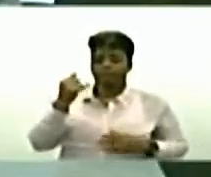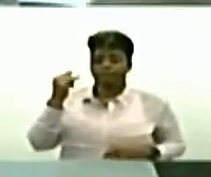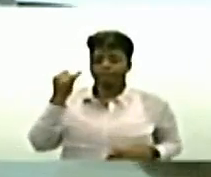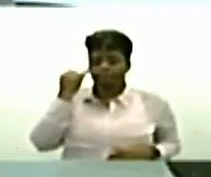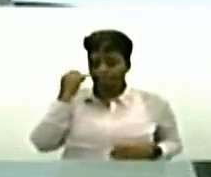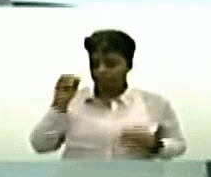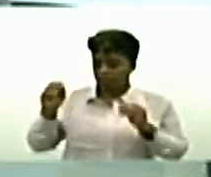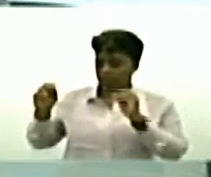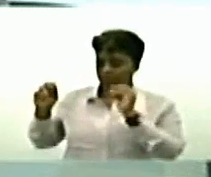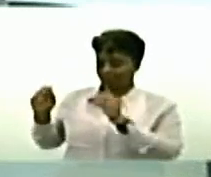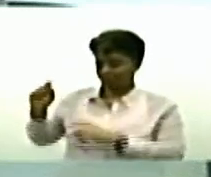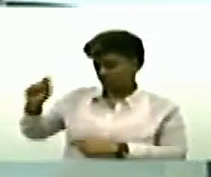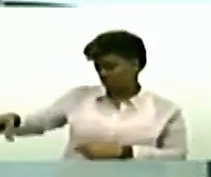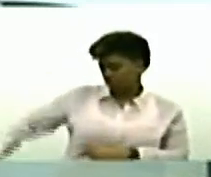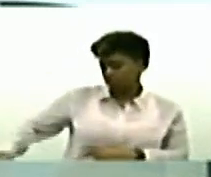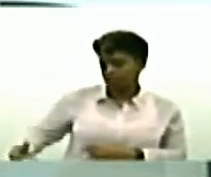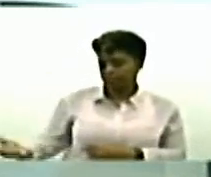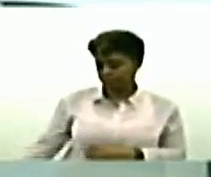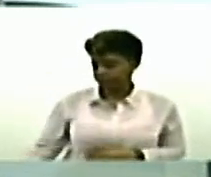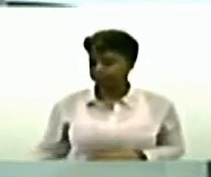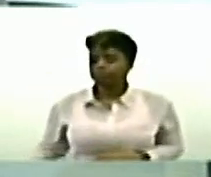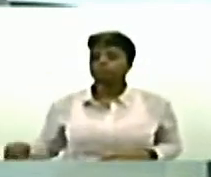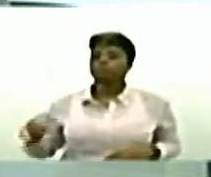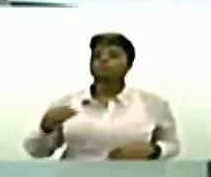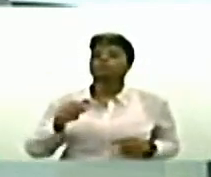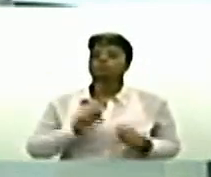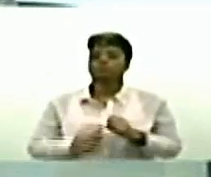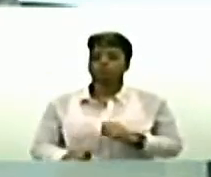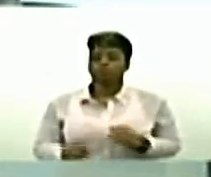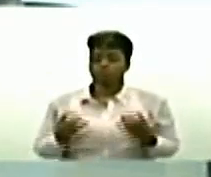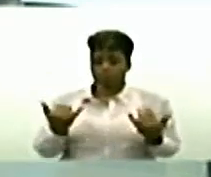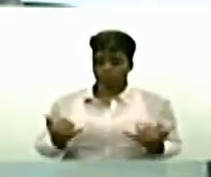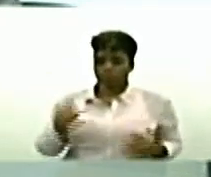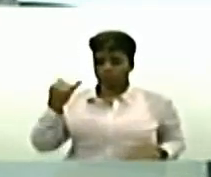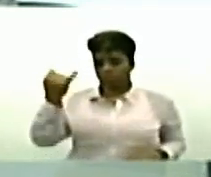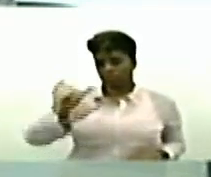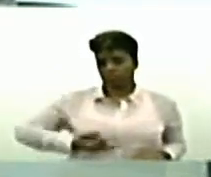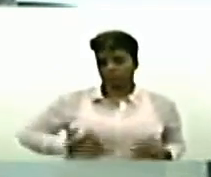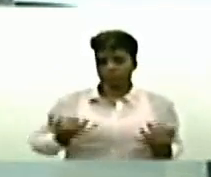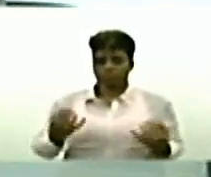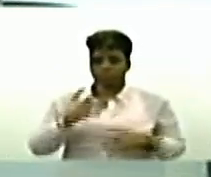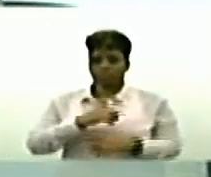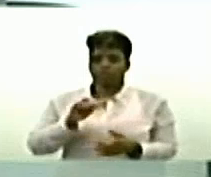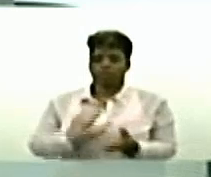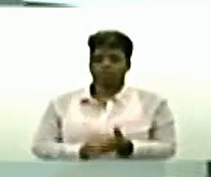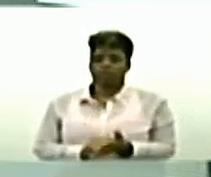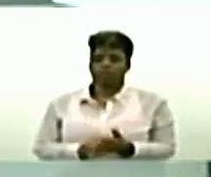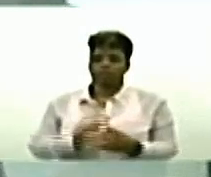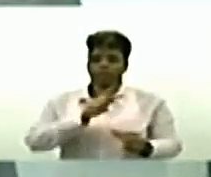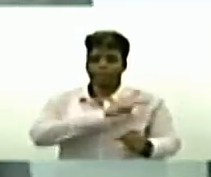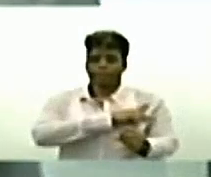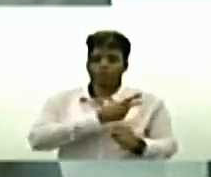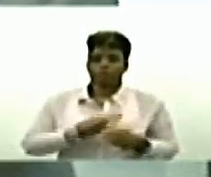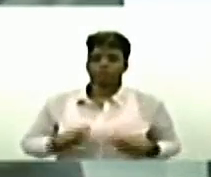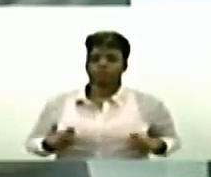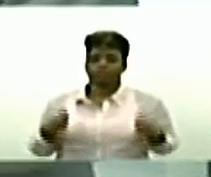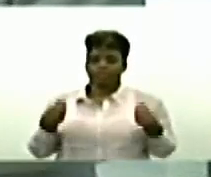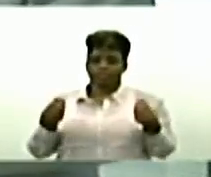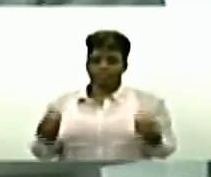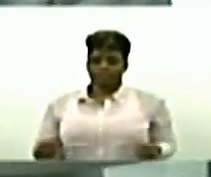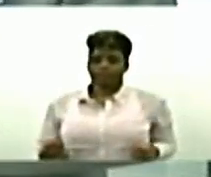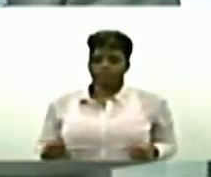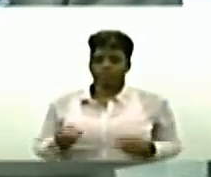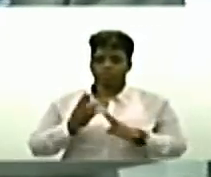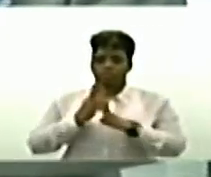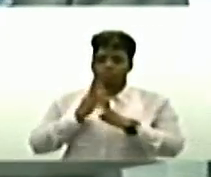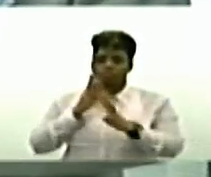doing, Mr. President, I want to introduce today that powers is given to the traffic